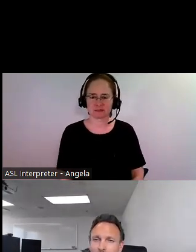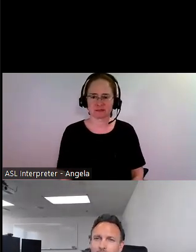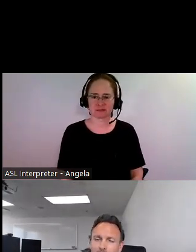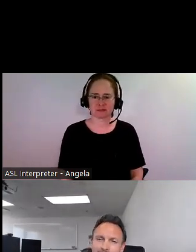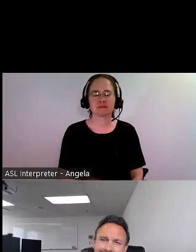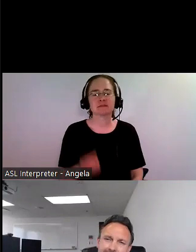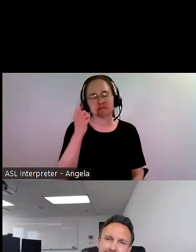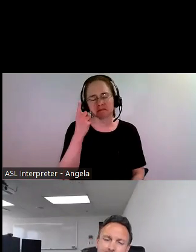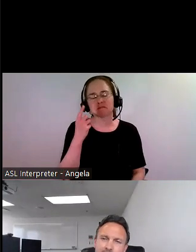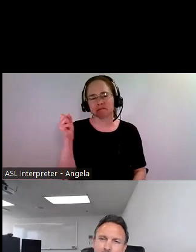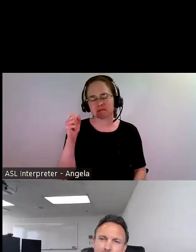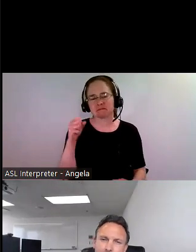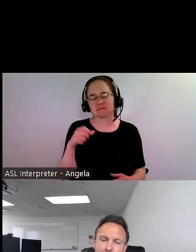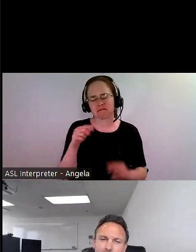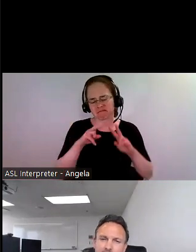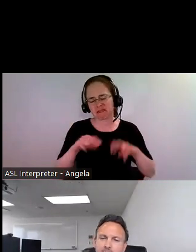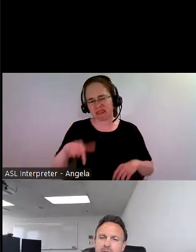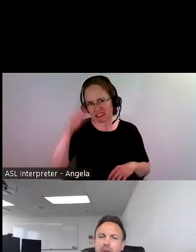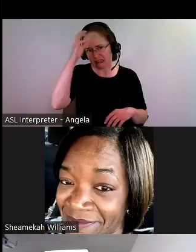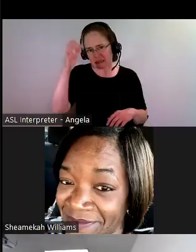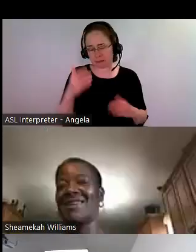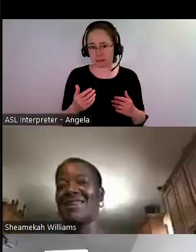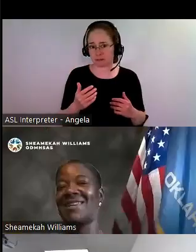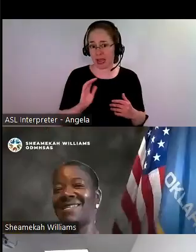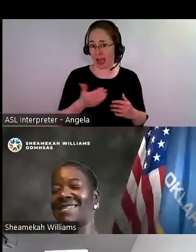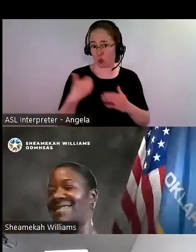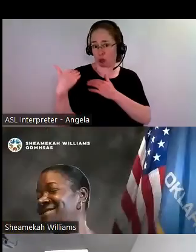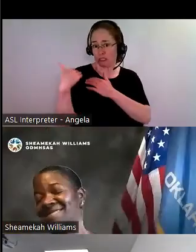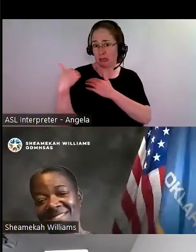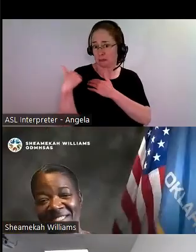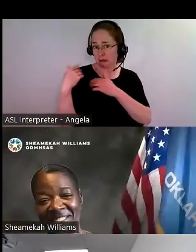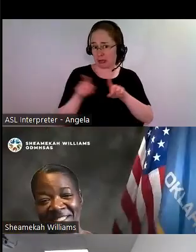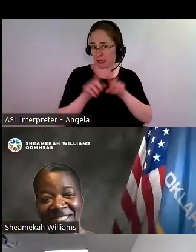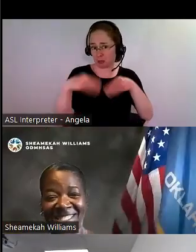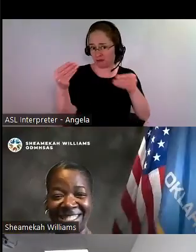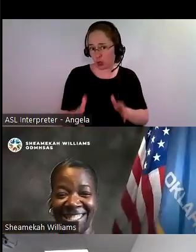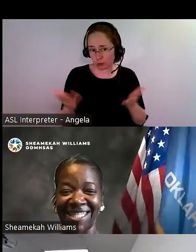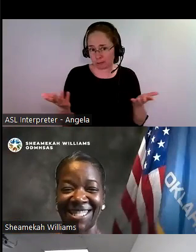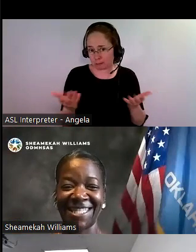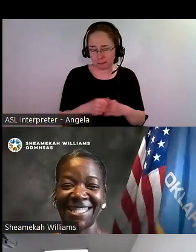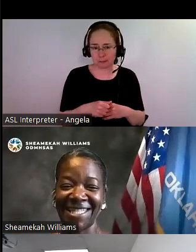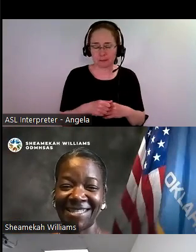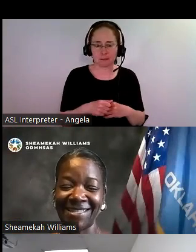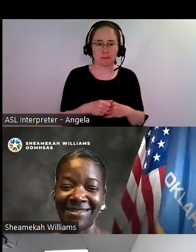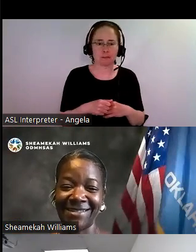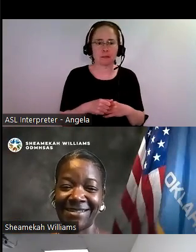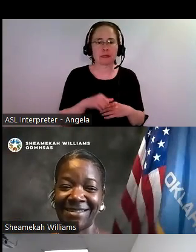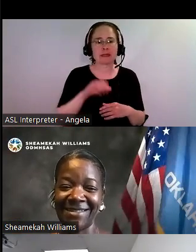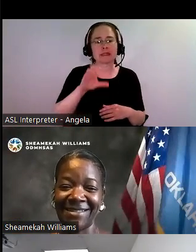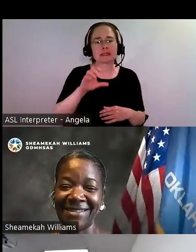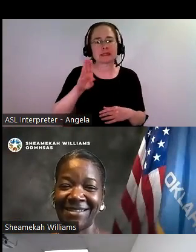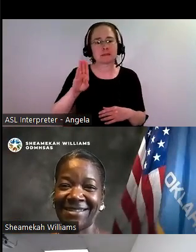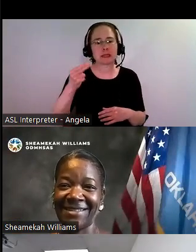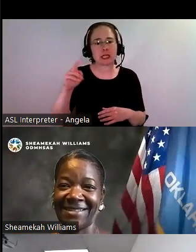we were looking at this concept, we look at our responsibility as a provider when it comes to CCBHCs.